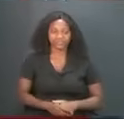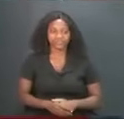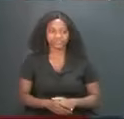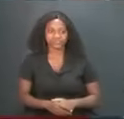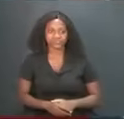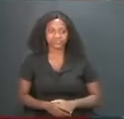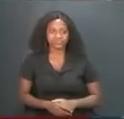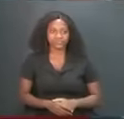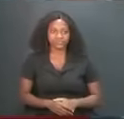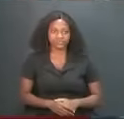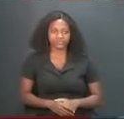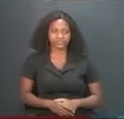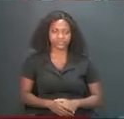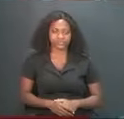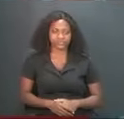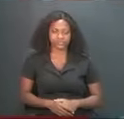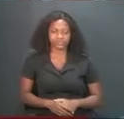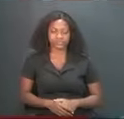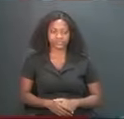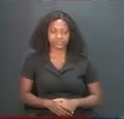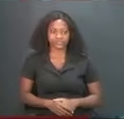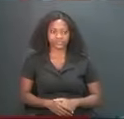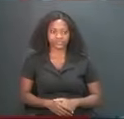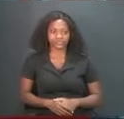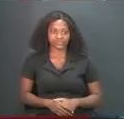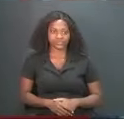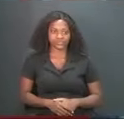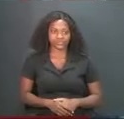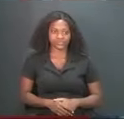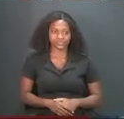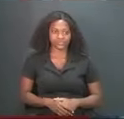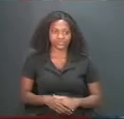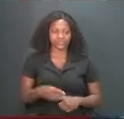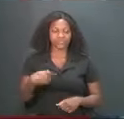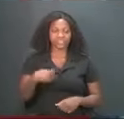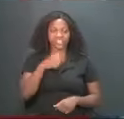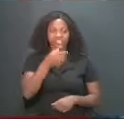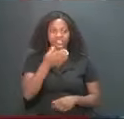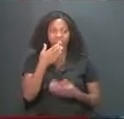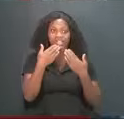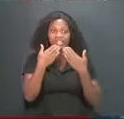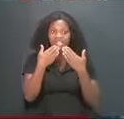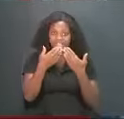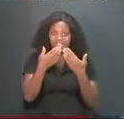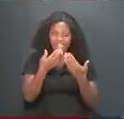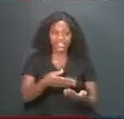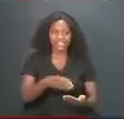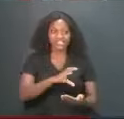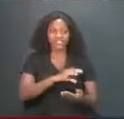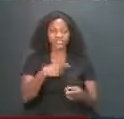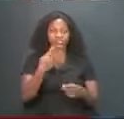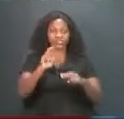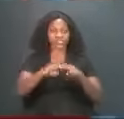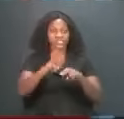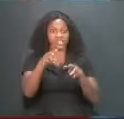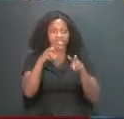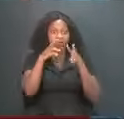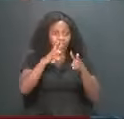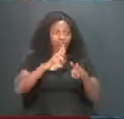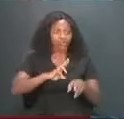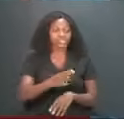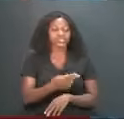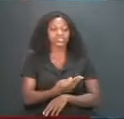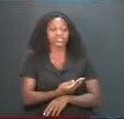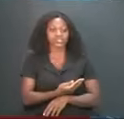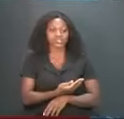I ordinarily will not thank citizens who are sitting in the gallery and observing us.